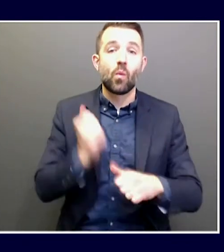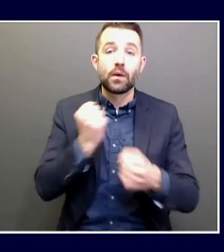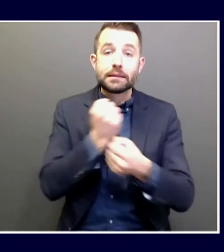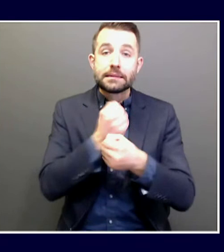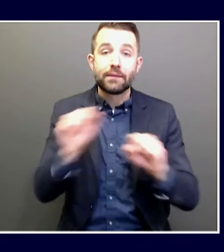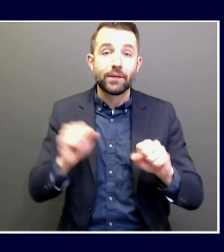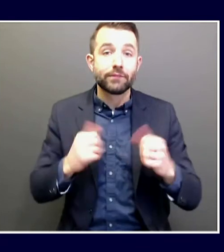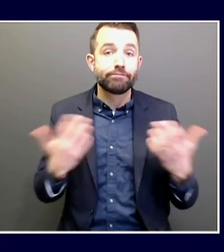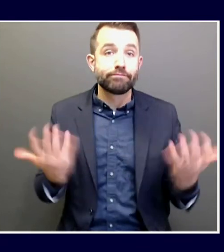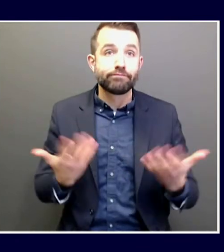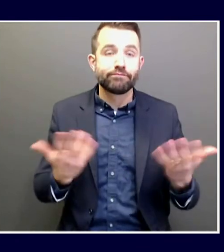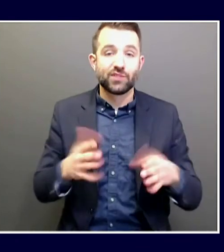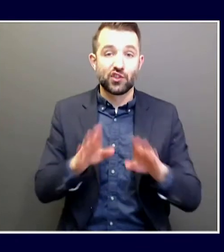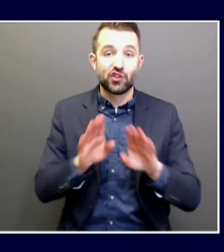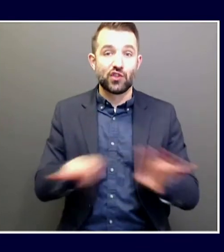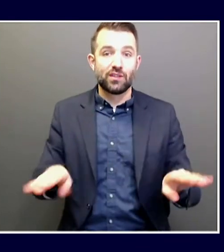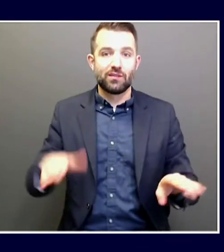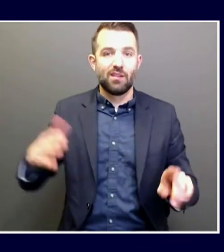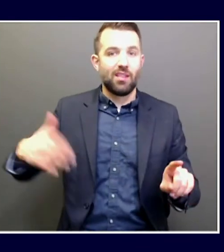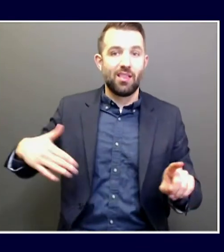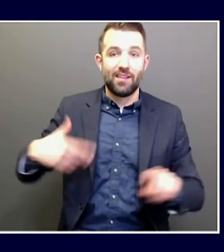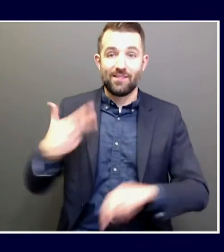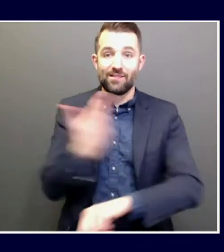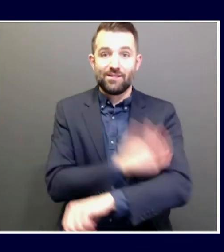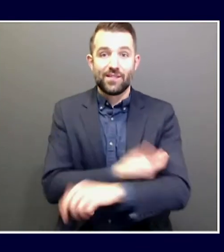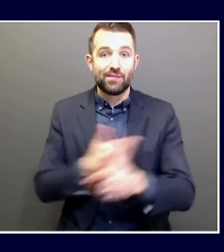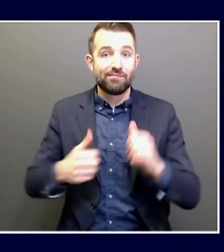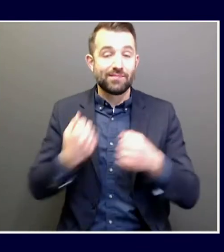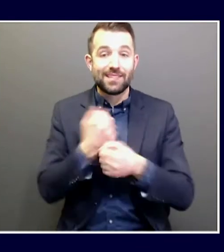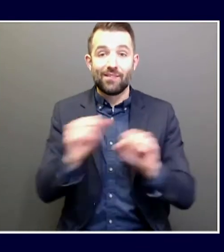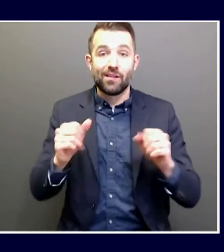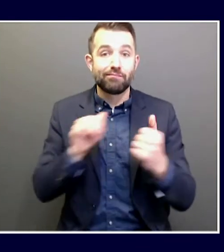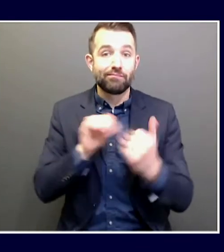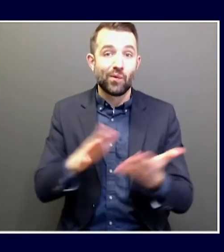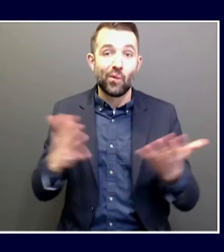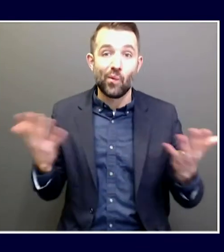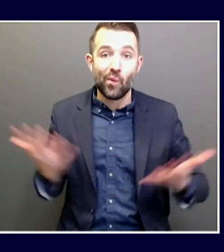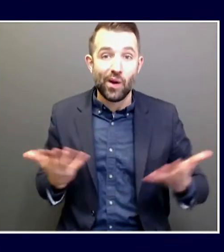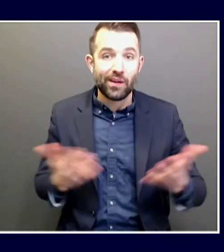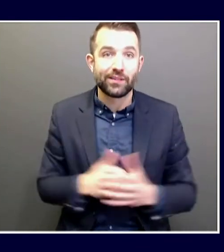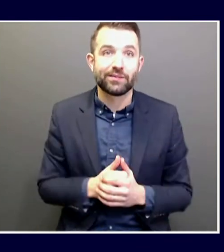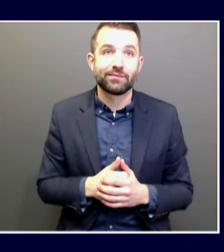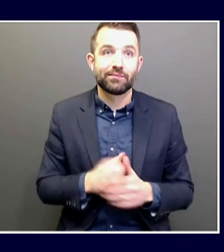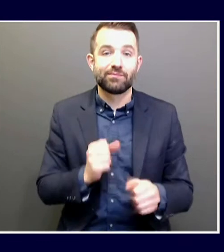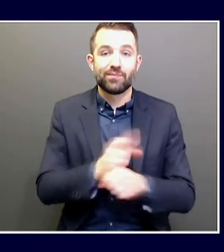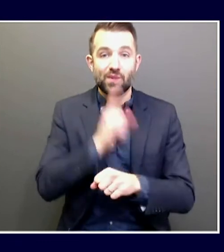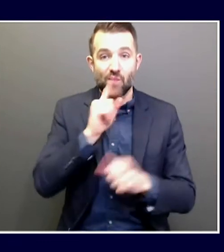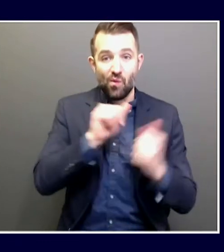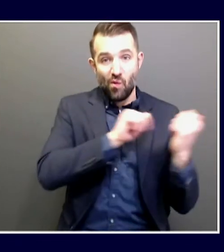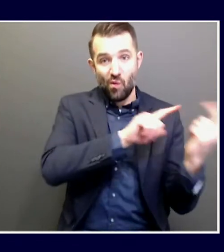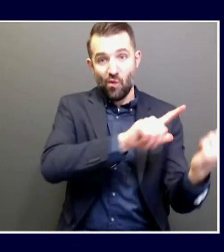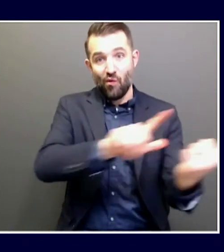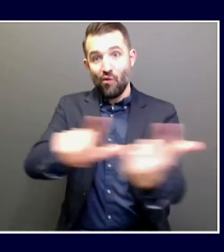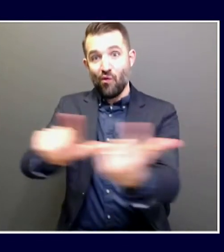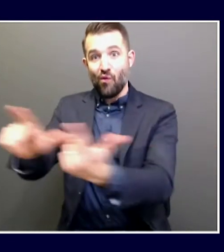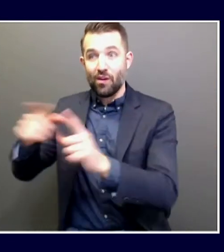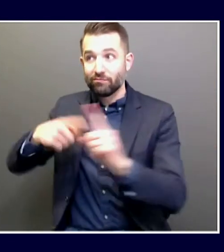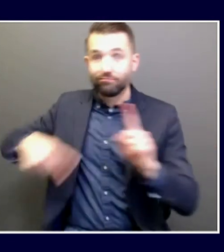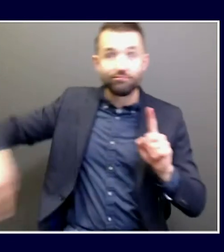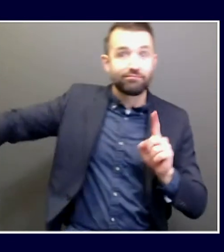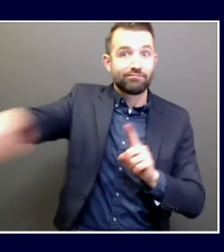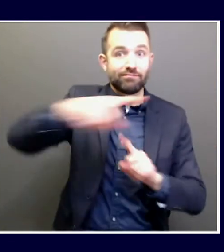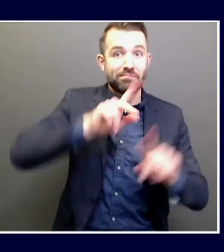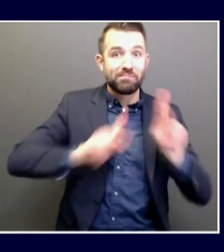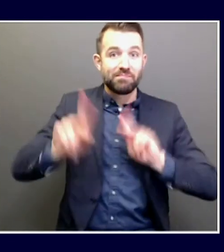children who can't yet be vaccinated safe is to make sure that everyone around them is fully vaccinated. Parents,